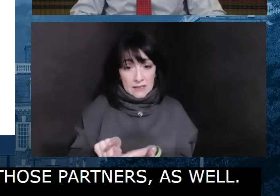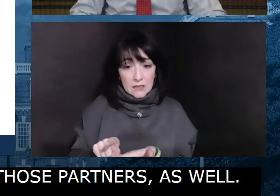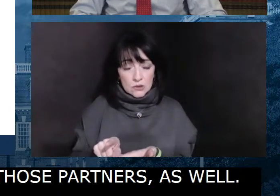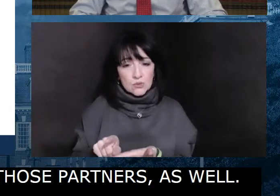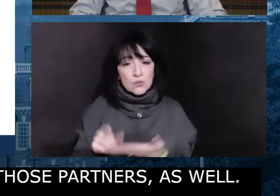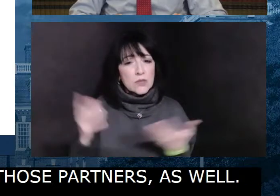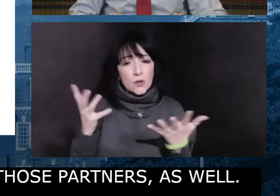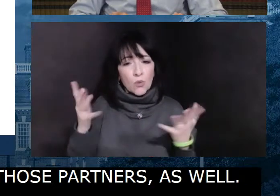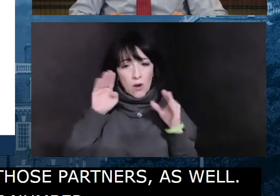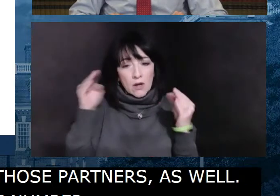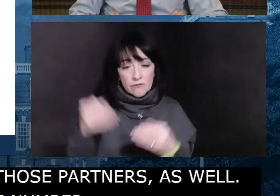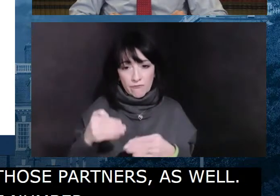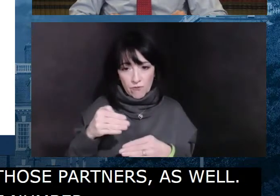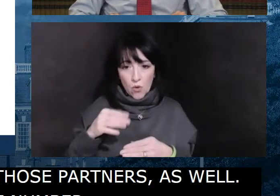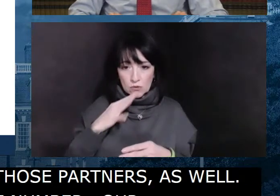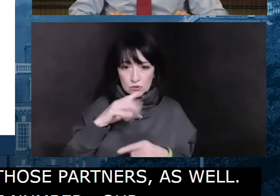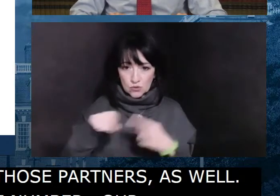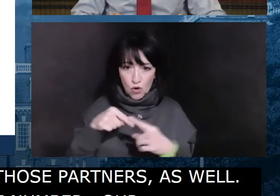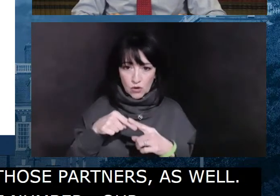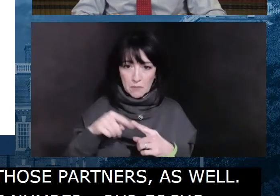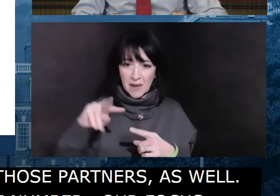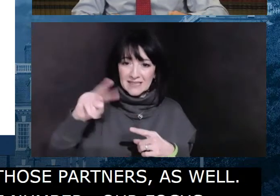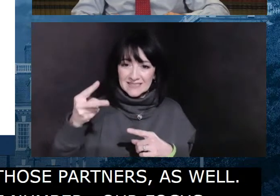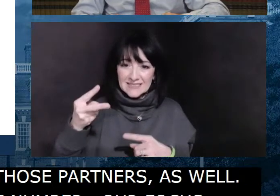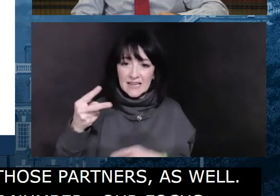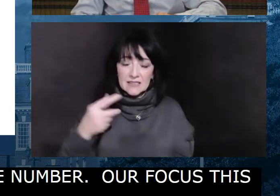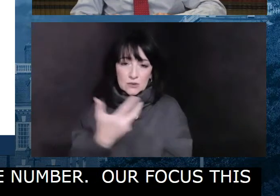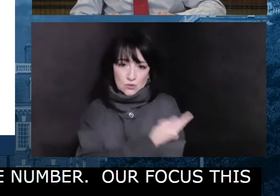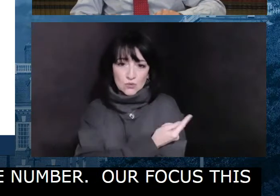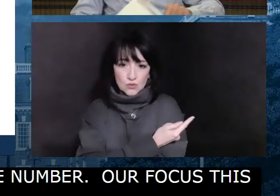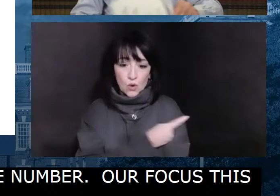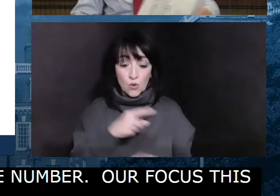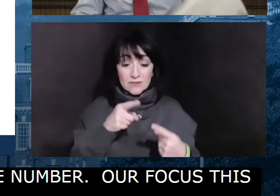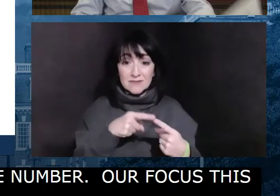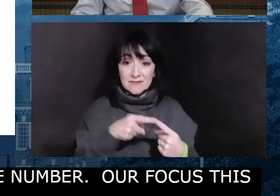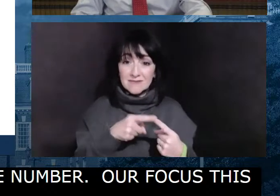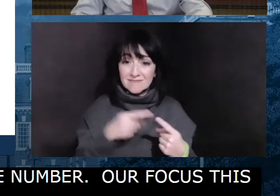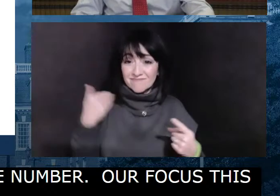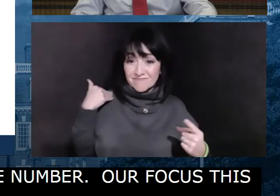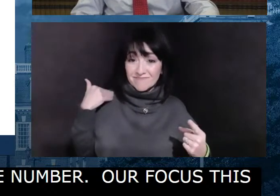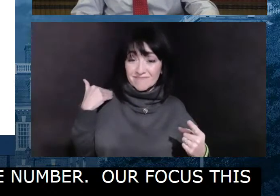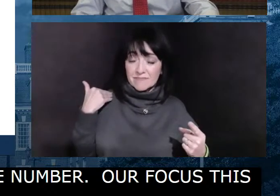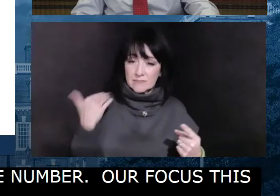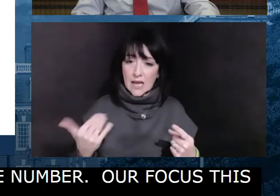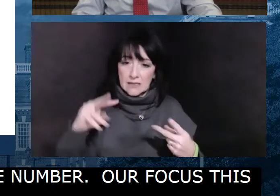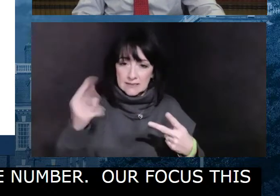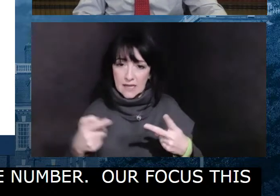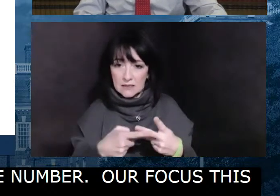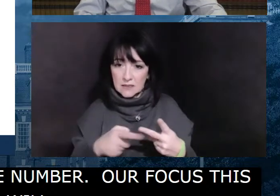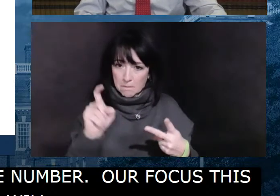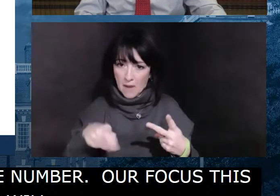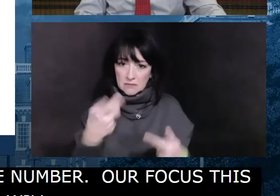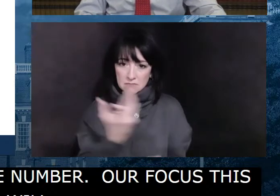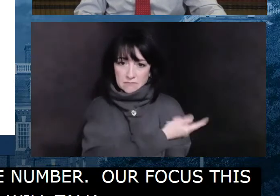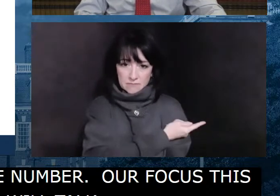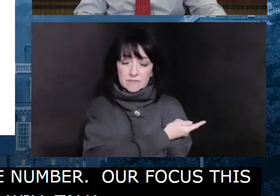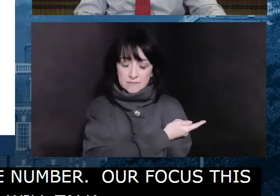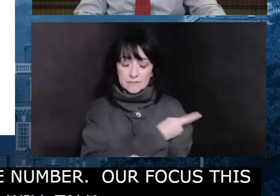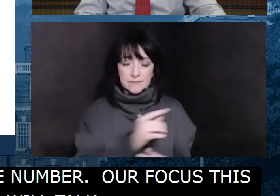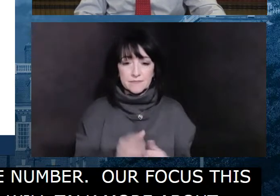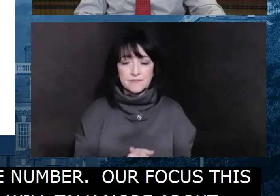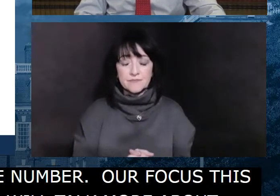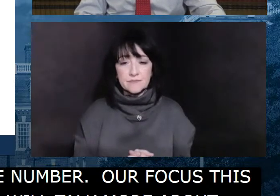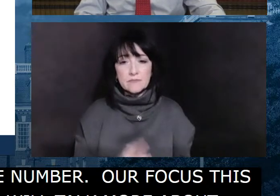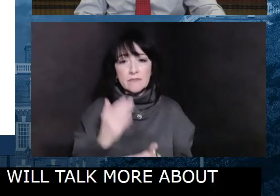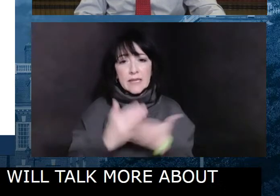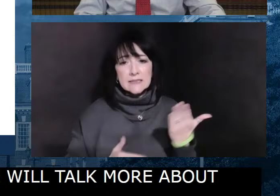about that. Dr. Rattay will talk about that and some of the clinics that we're opening up